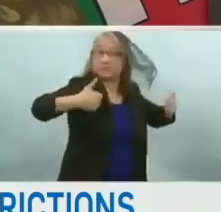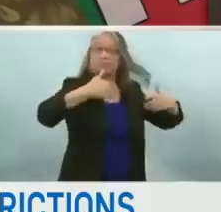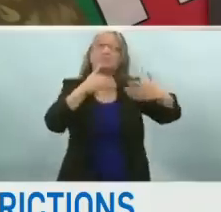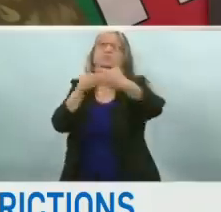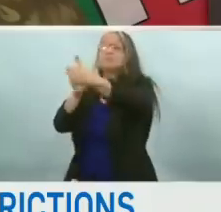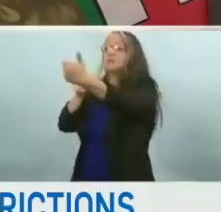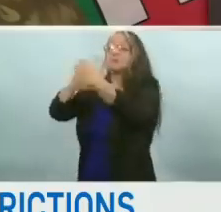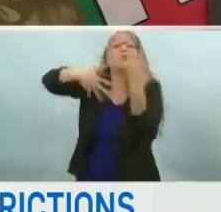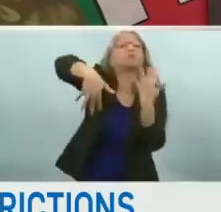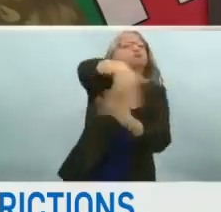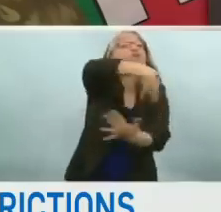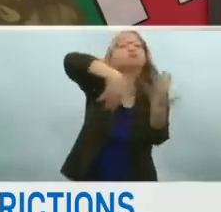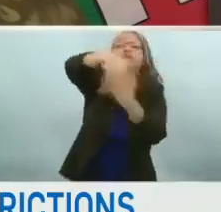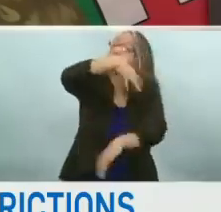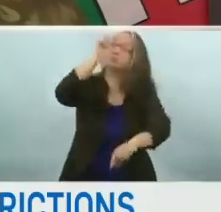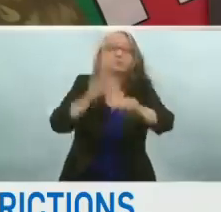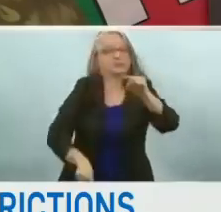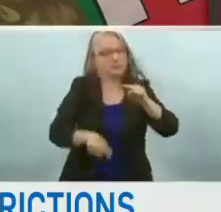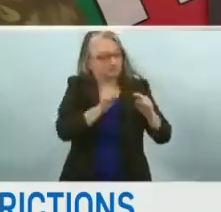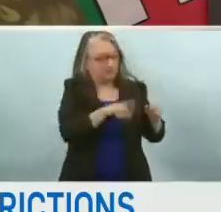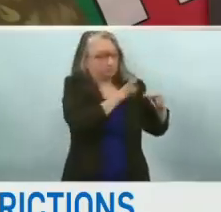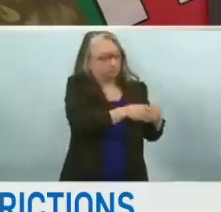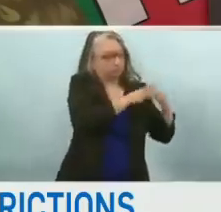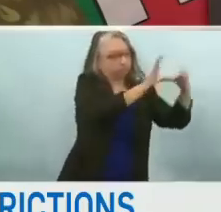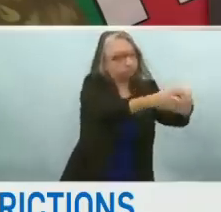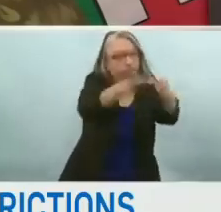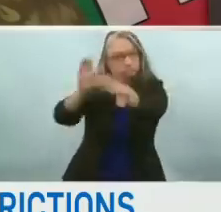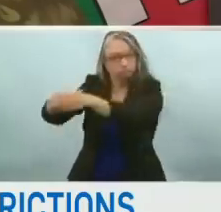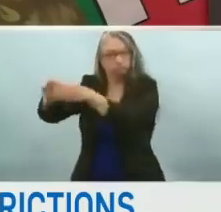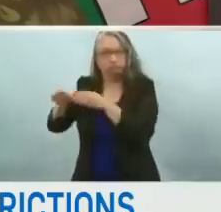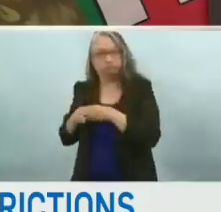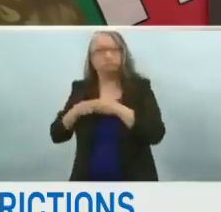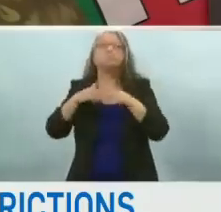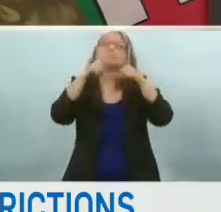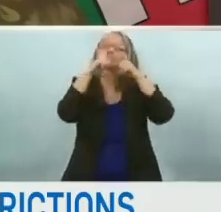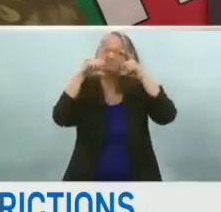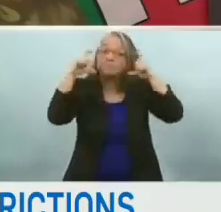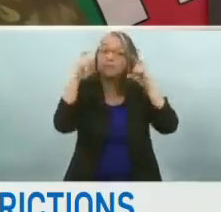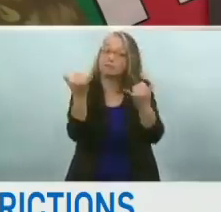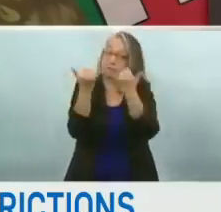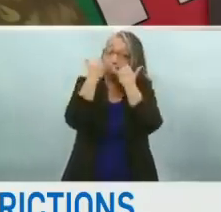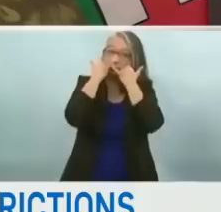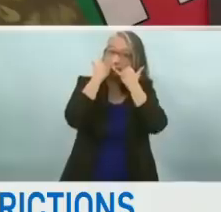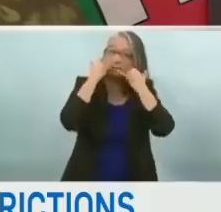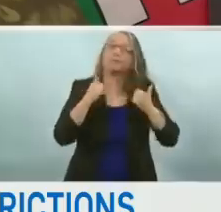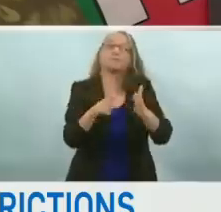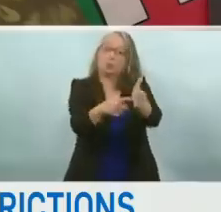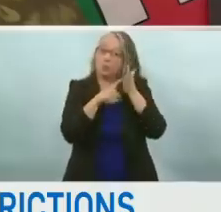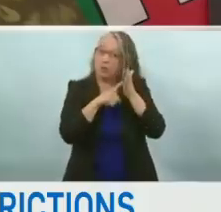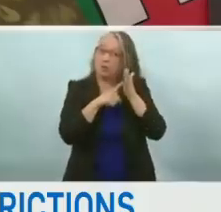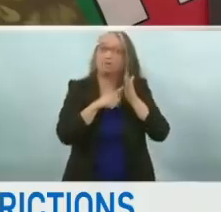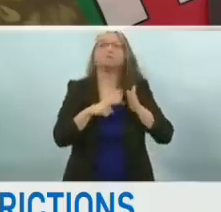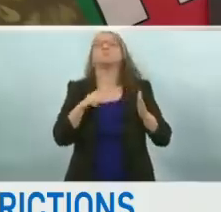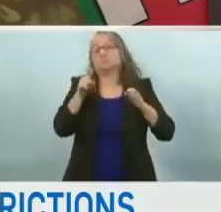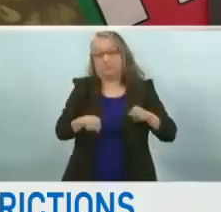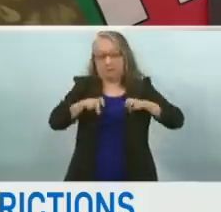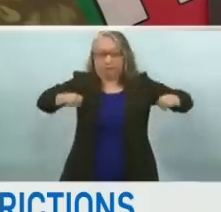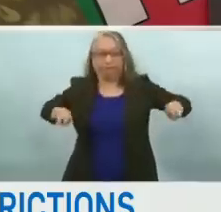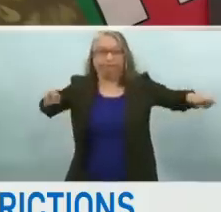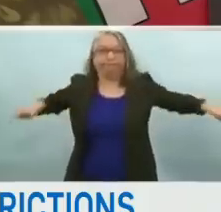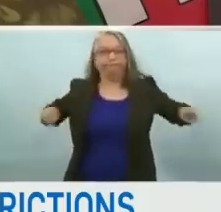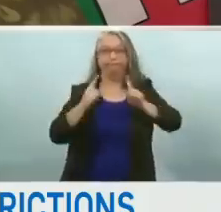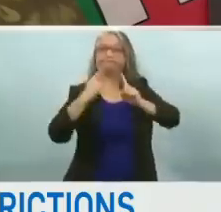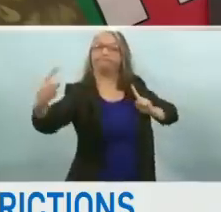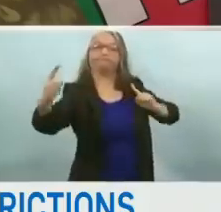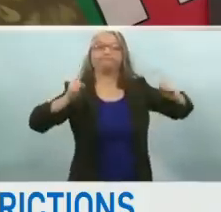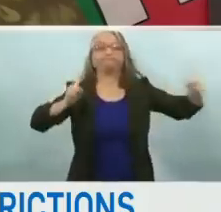region, again, are not going to be treated as part of the Southern Health region as for these orders. So Cartier,